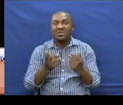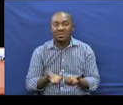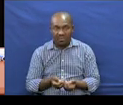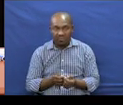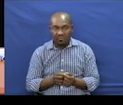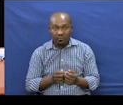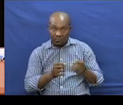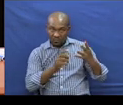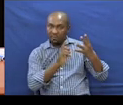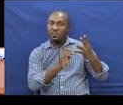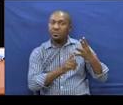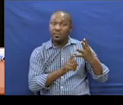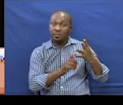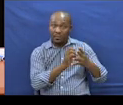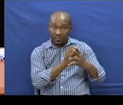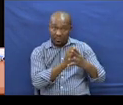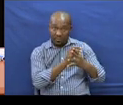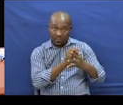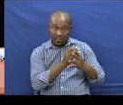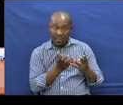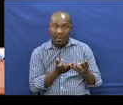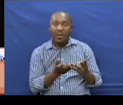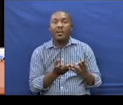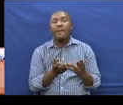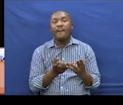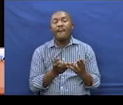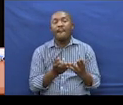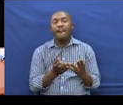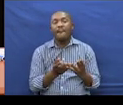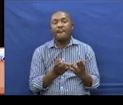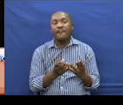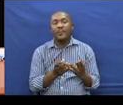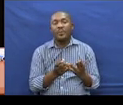country is the presence of free,